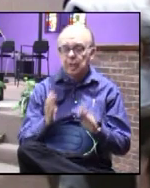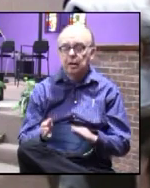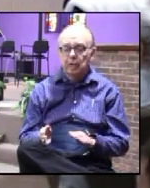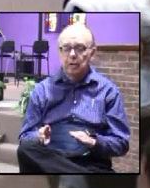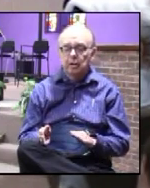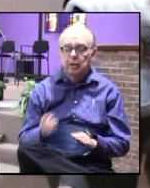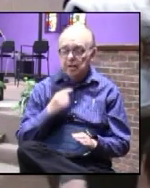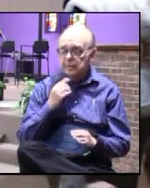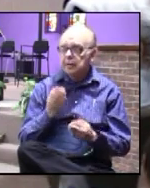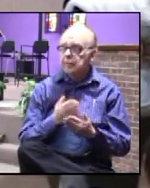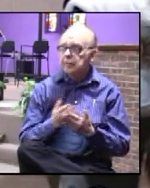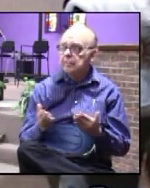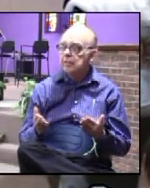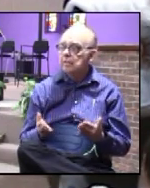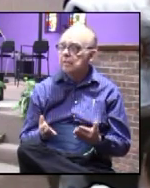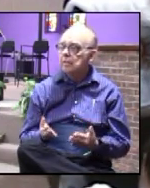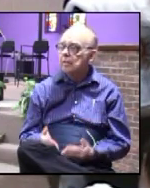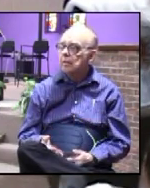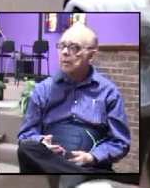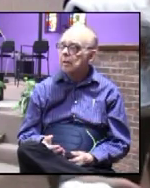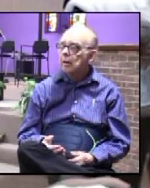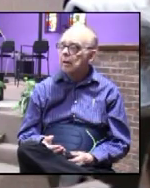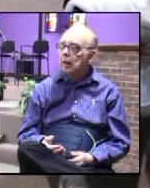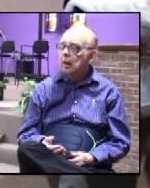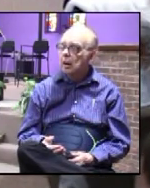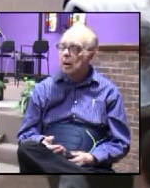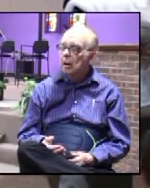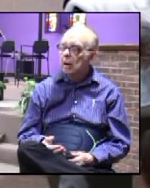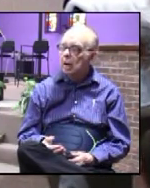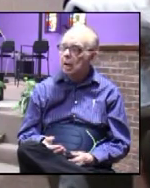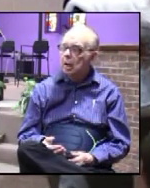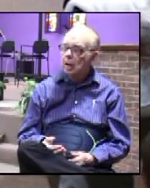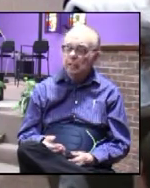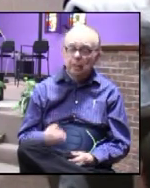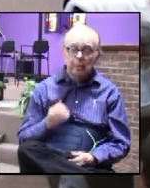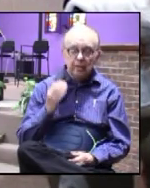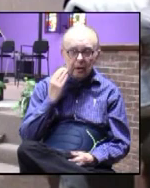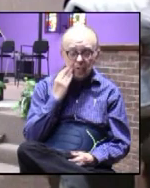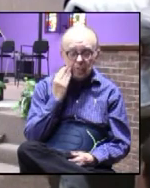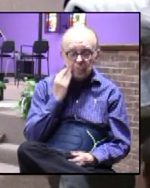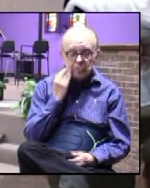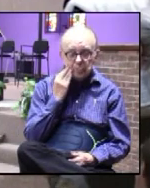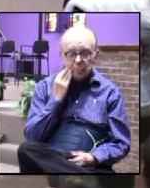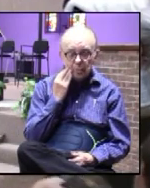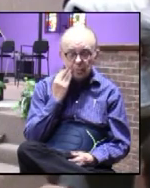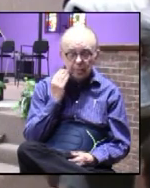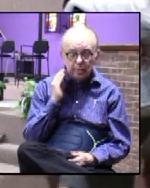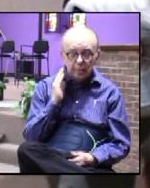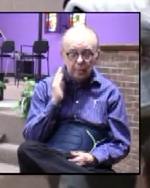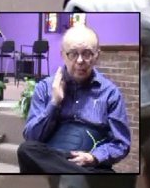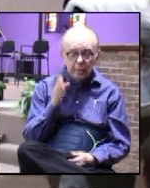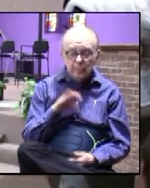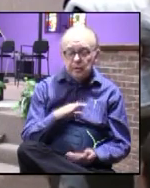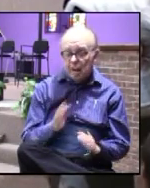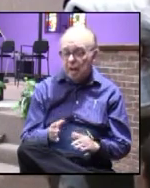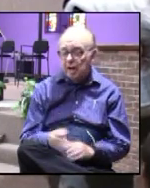Let me say this to you, ladies and gentlemen. Do you know you're going to die?